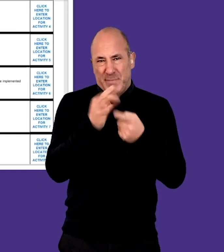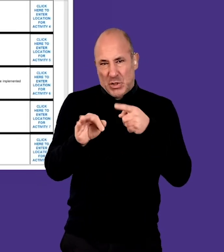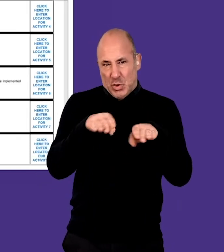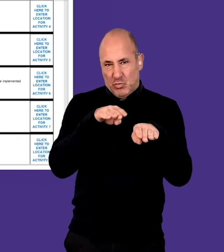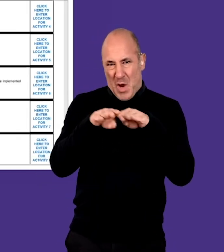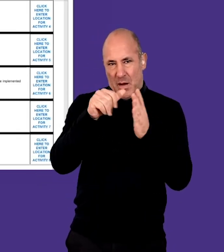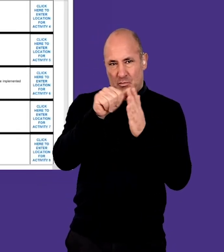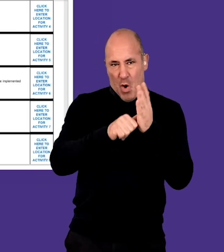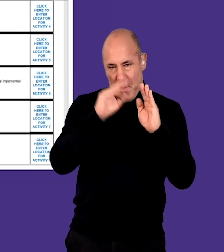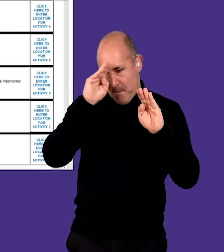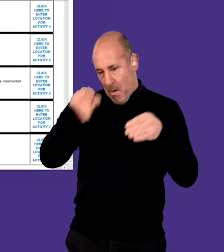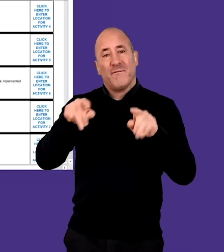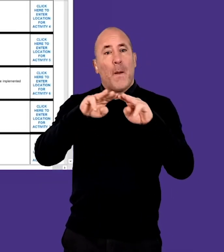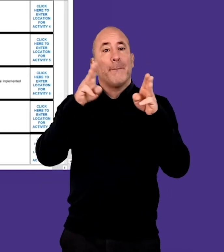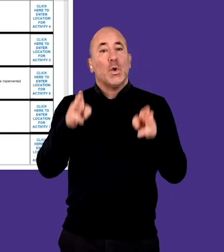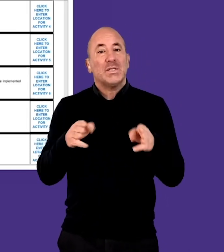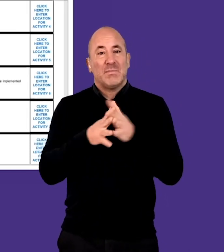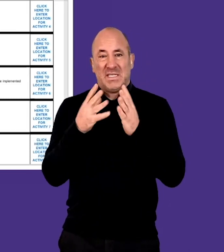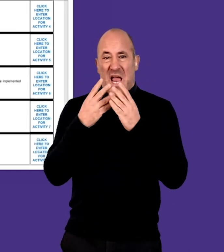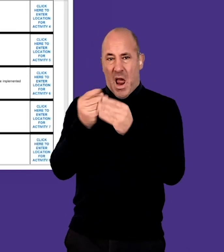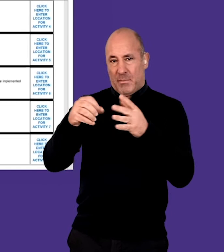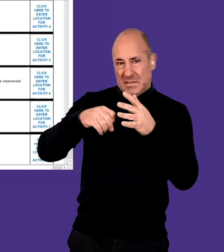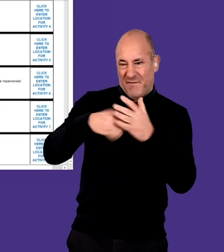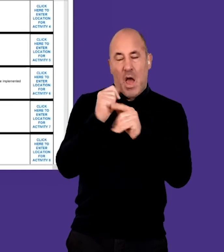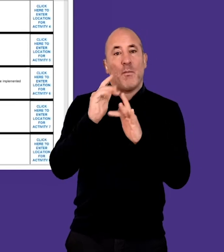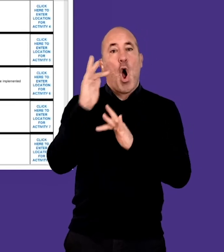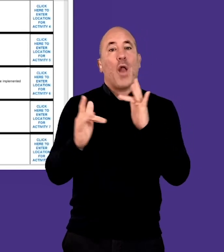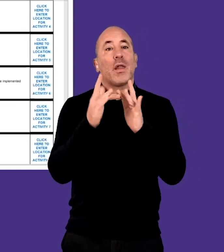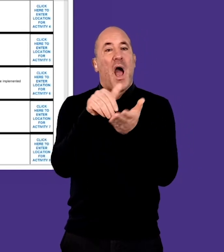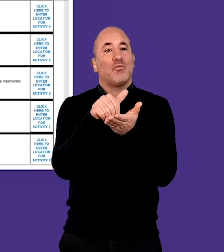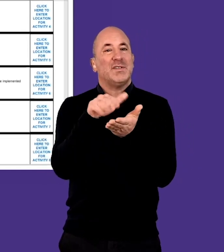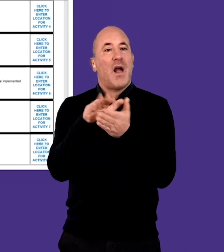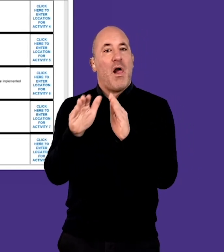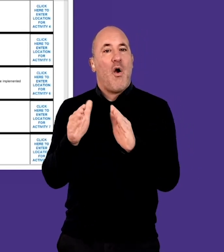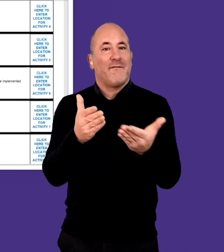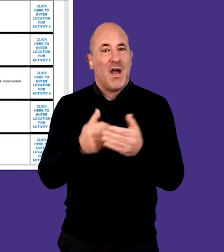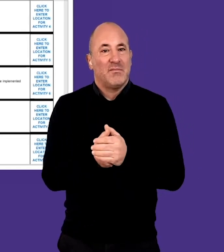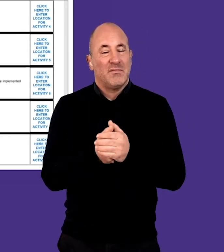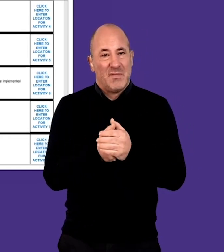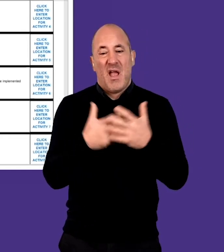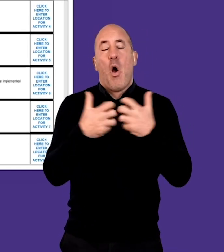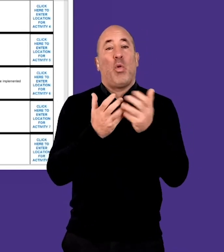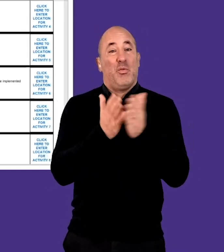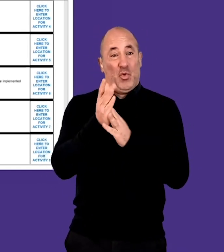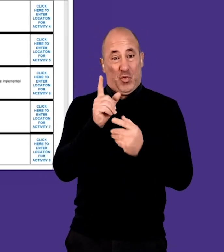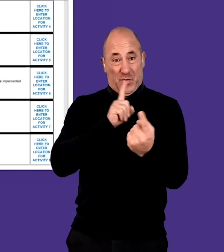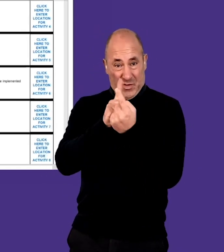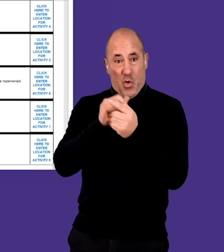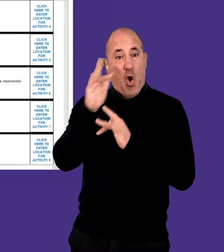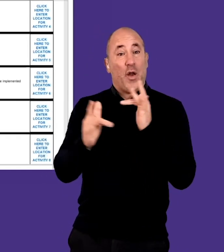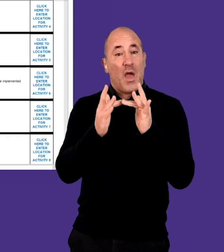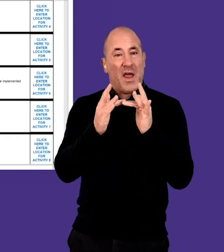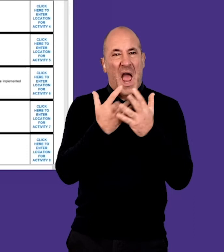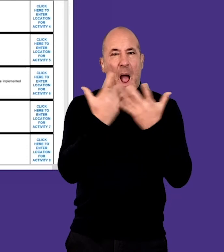the activity, a specialist training program for museums to help develop their online retail offer in person and online. And you'll